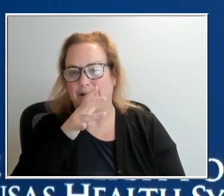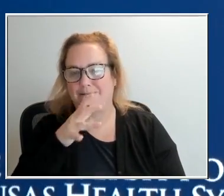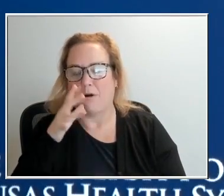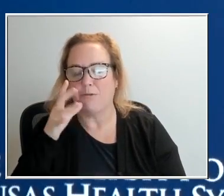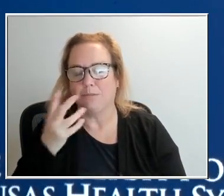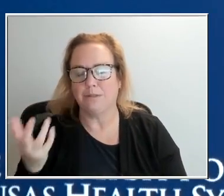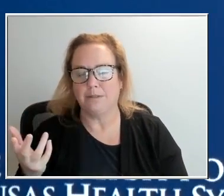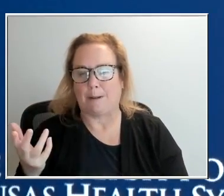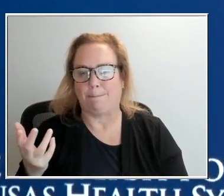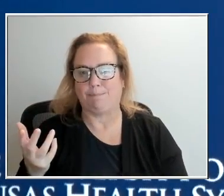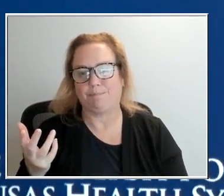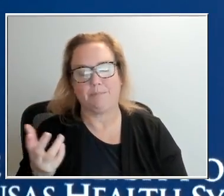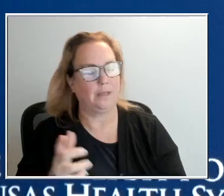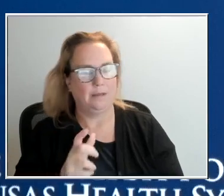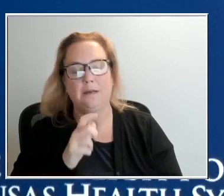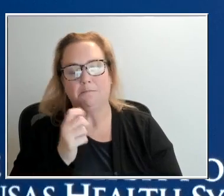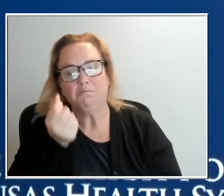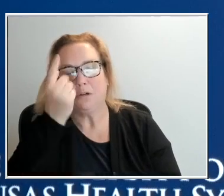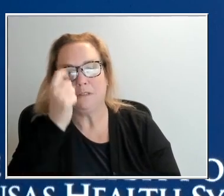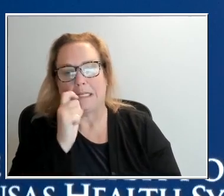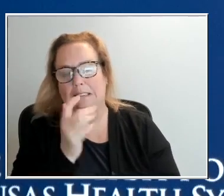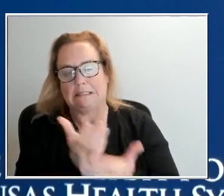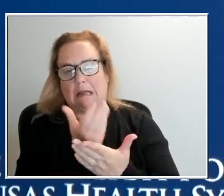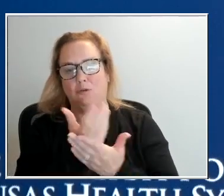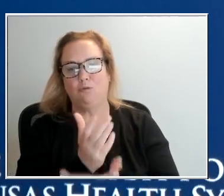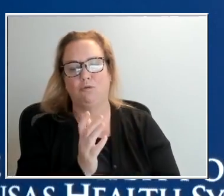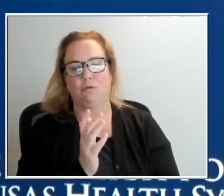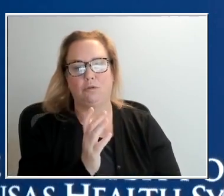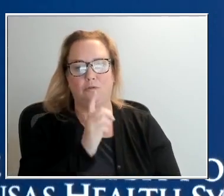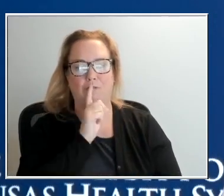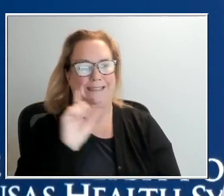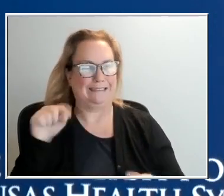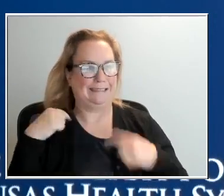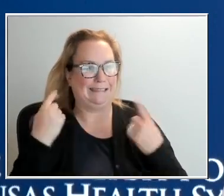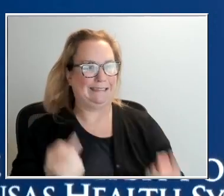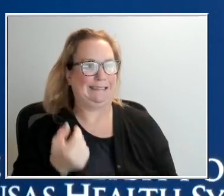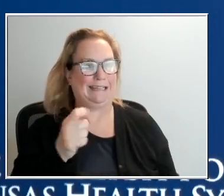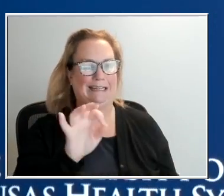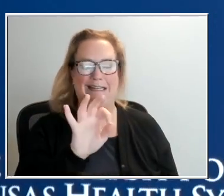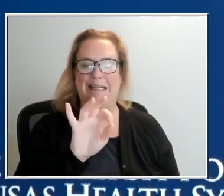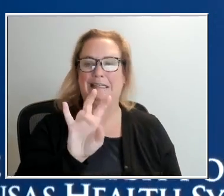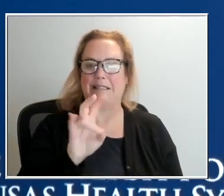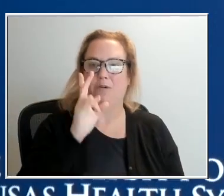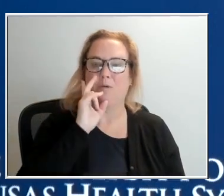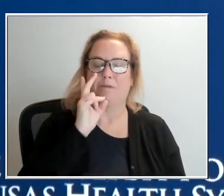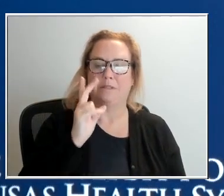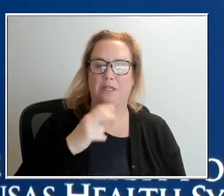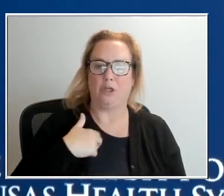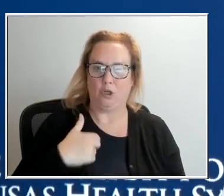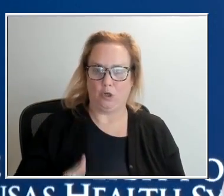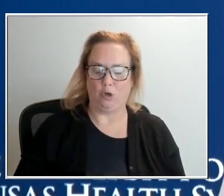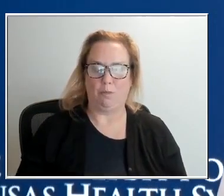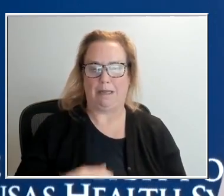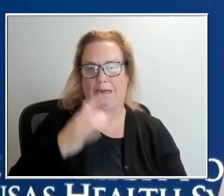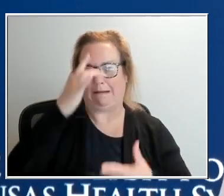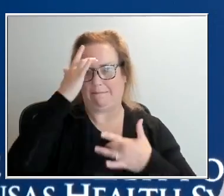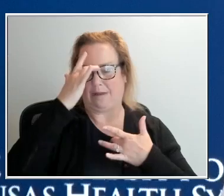is not new. We should understand that really since 1997, we have seen human infections